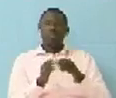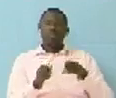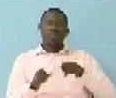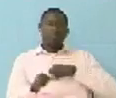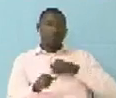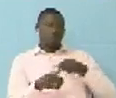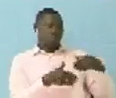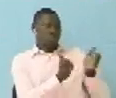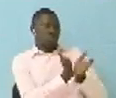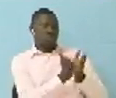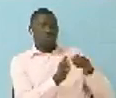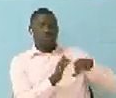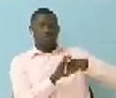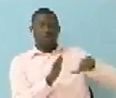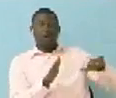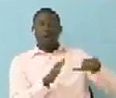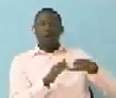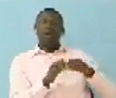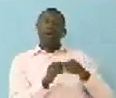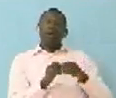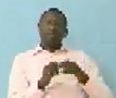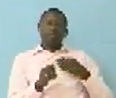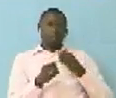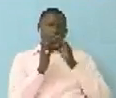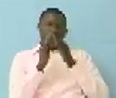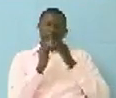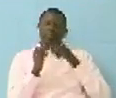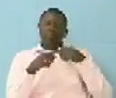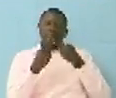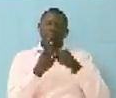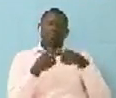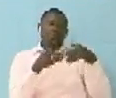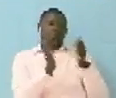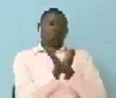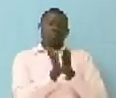And I think I did mention that category of people.